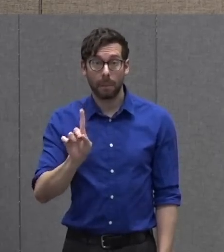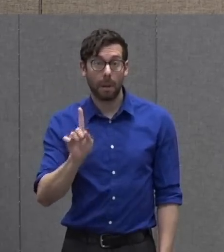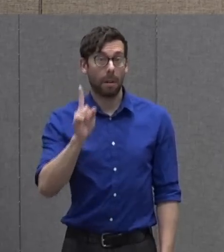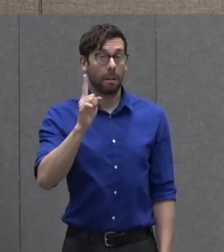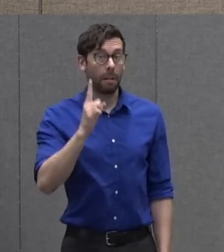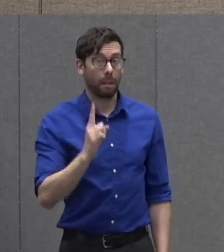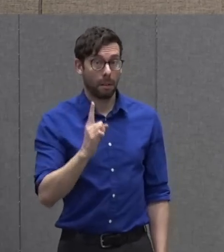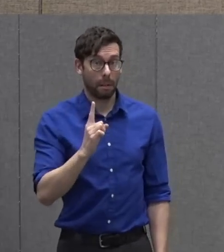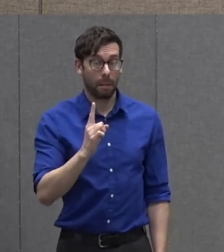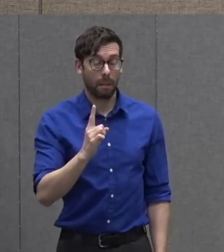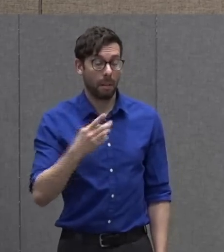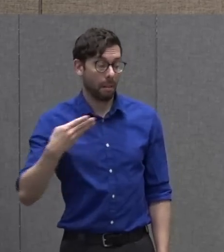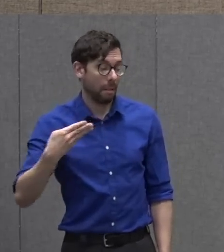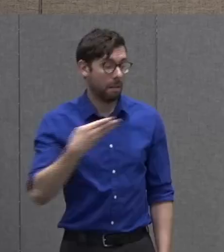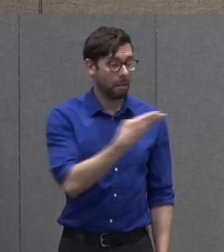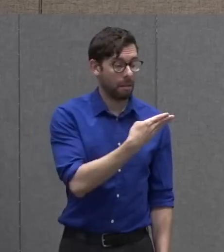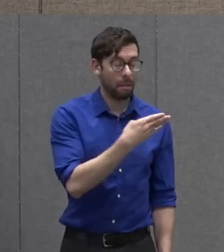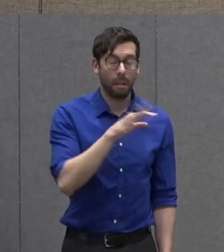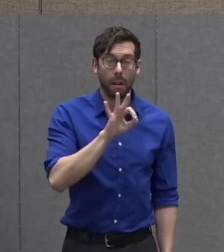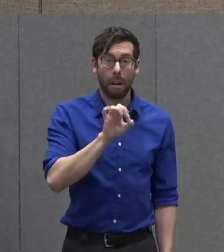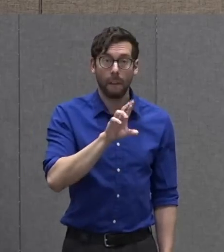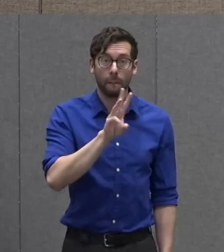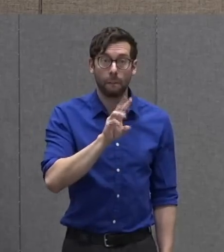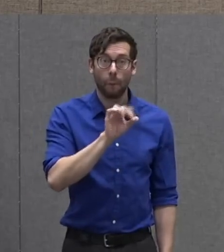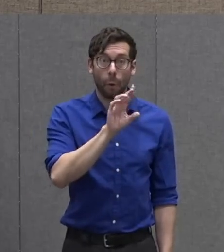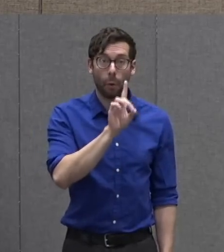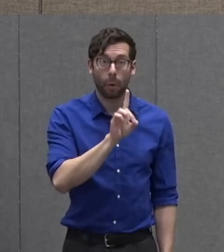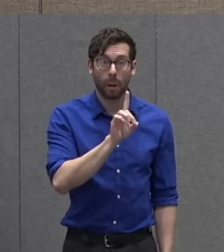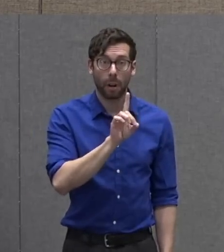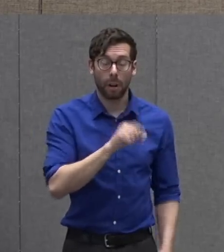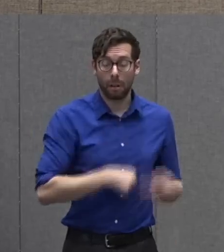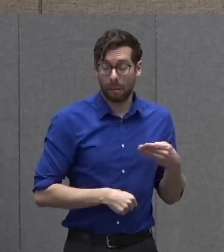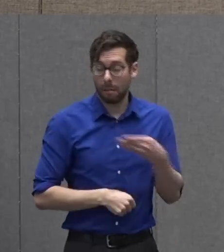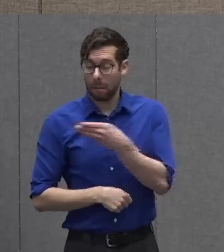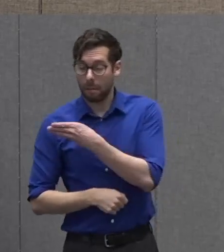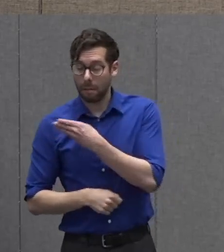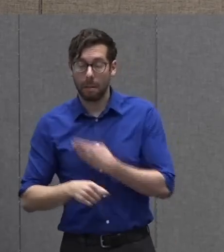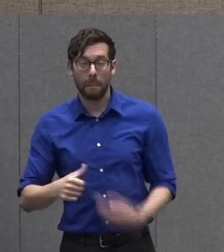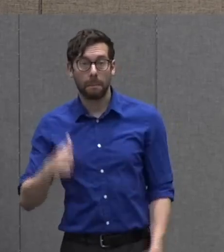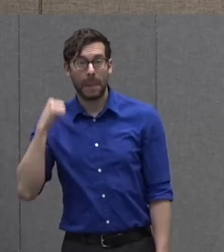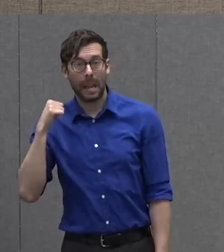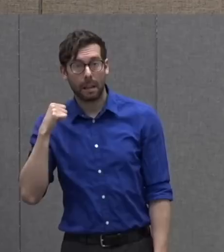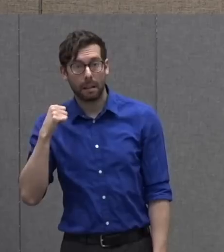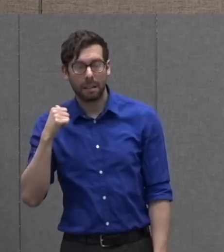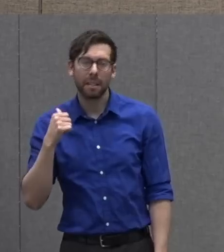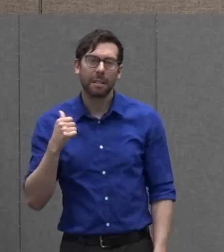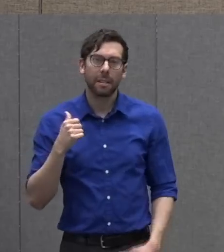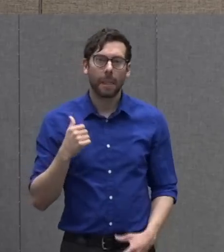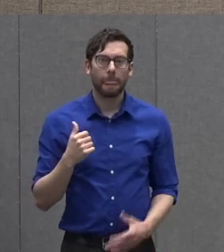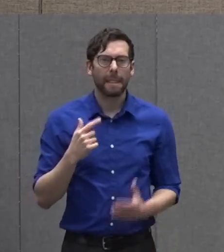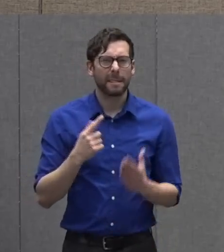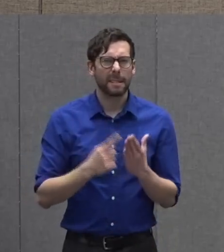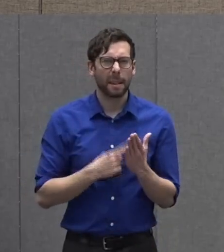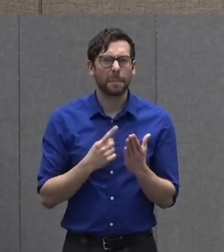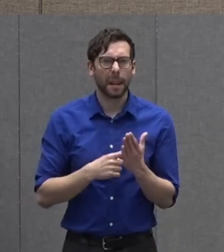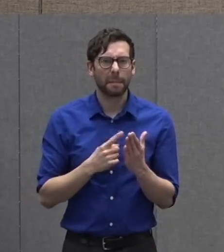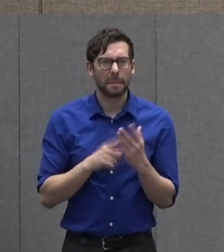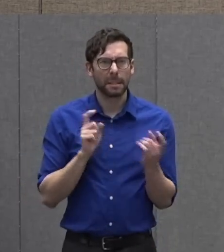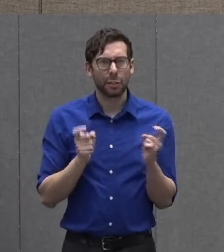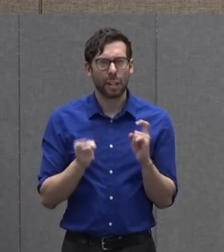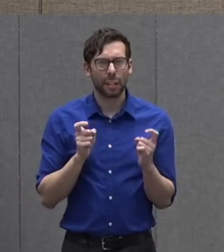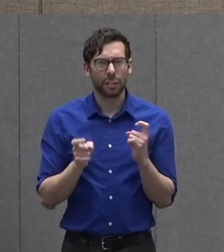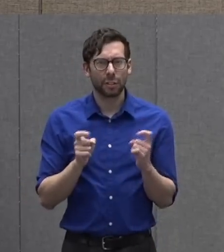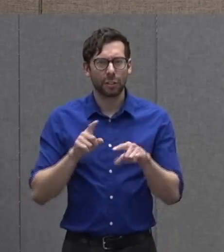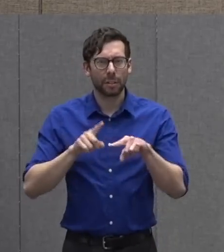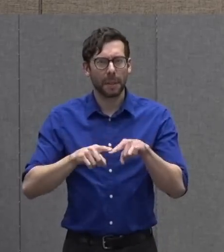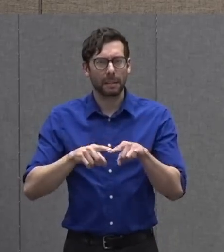backward behind me. So those arrows might change, but for the board, I drew forward in this direction and backwards in that